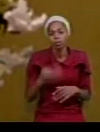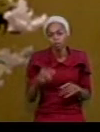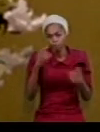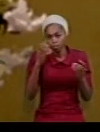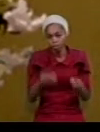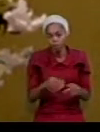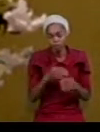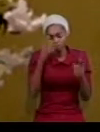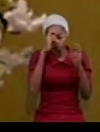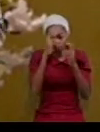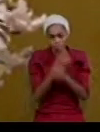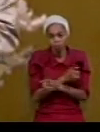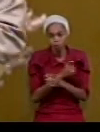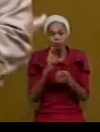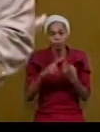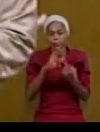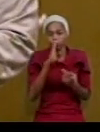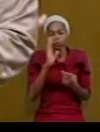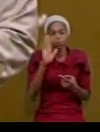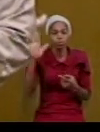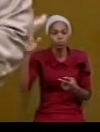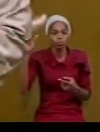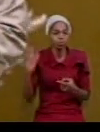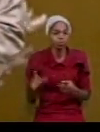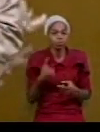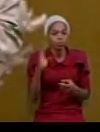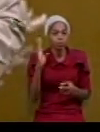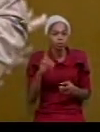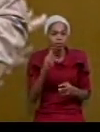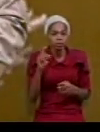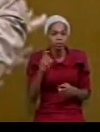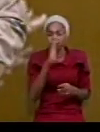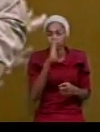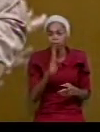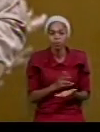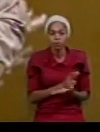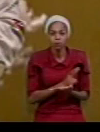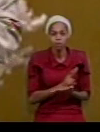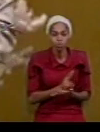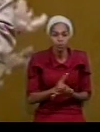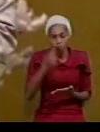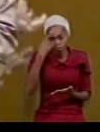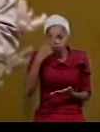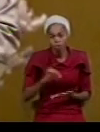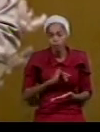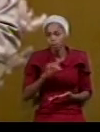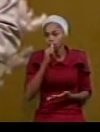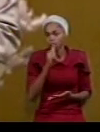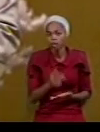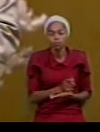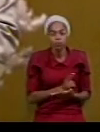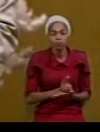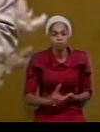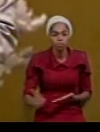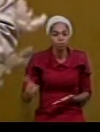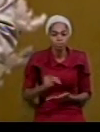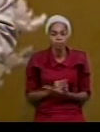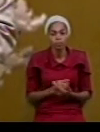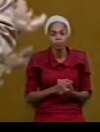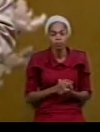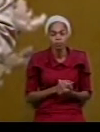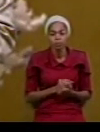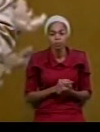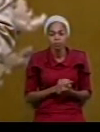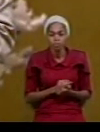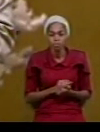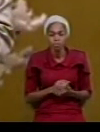be holy, for I am holy. This is the law of the beasts, and of the fowl, and of every living creature that moveth in the